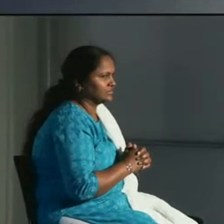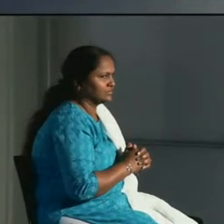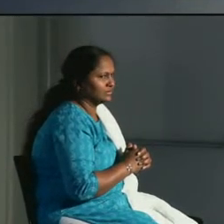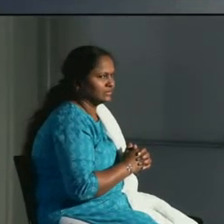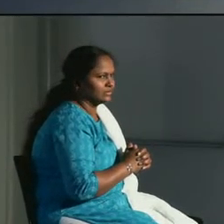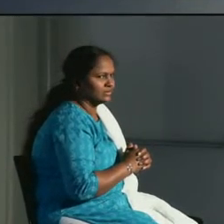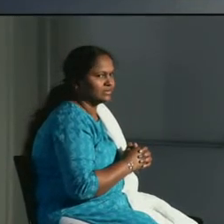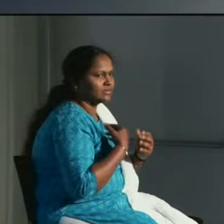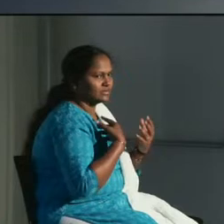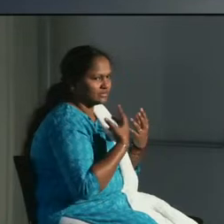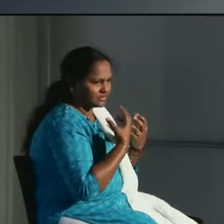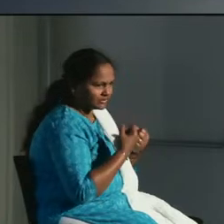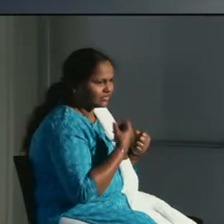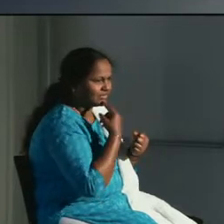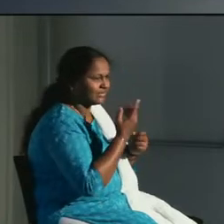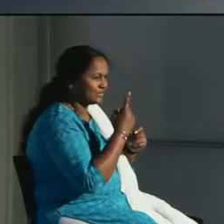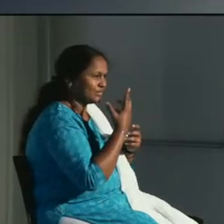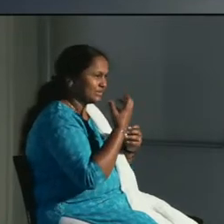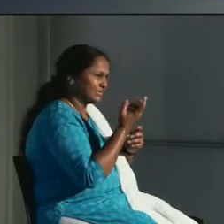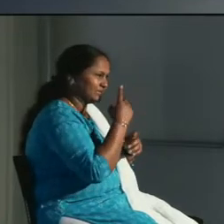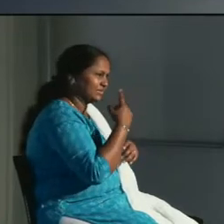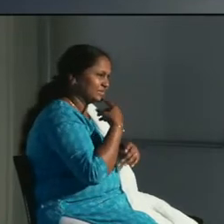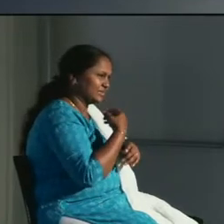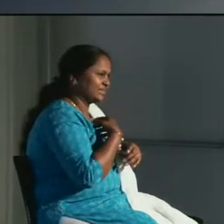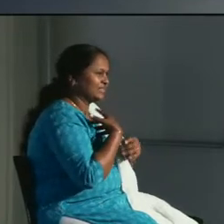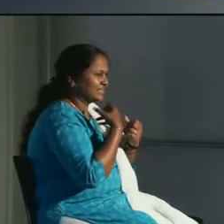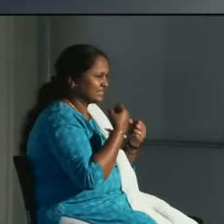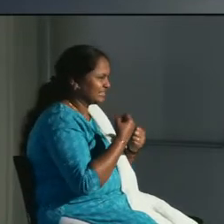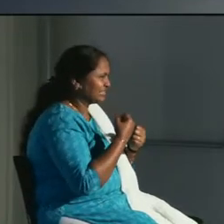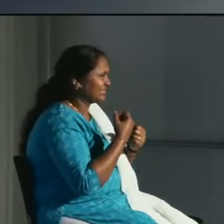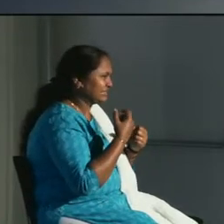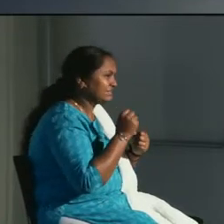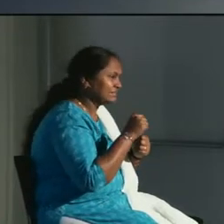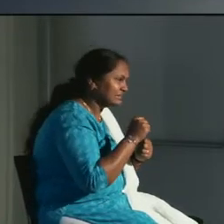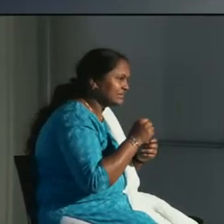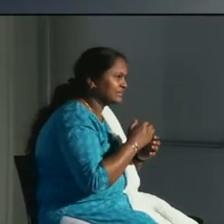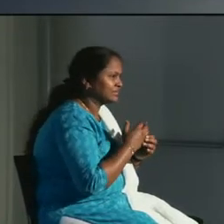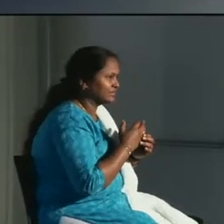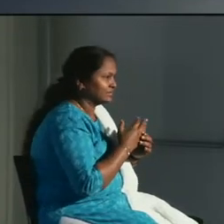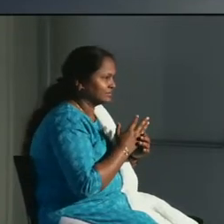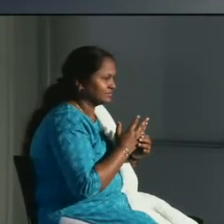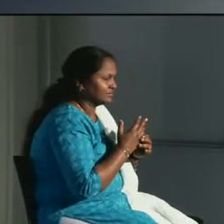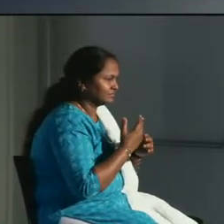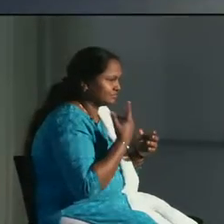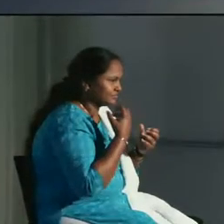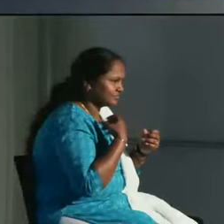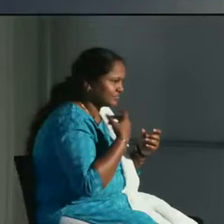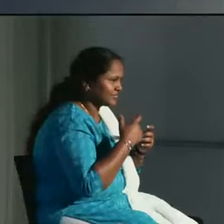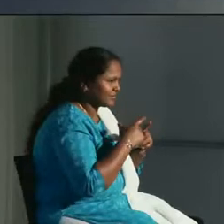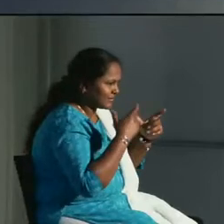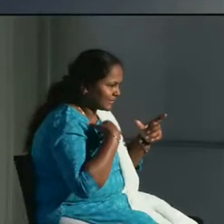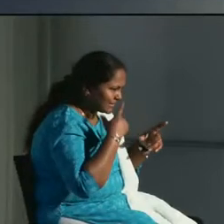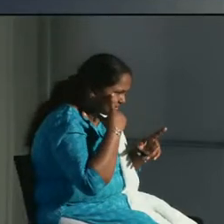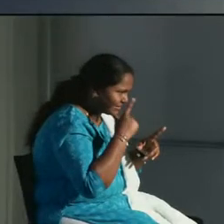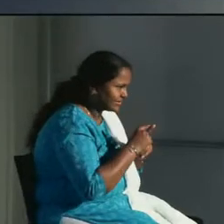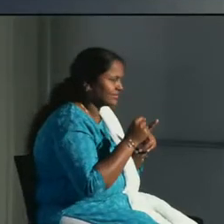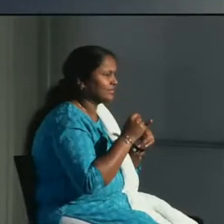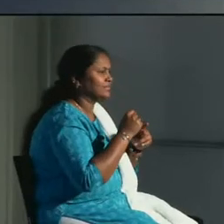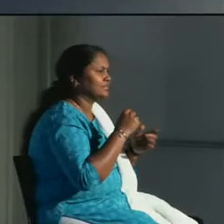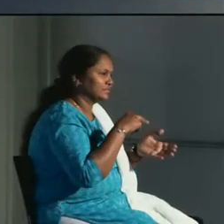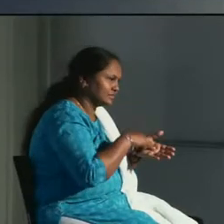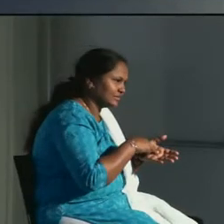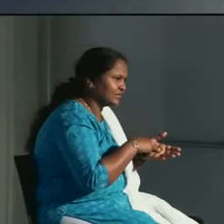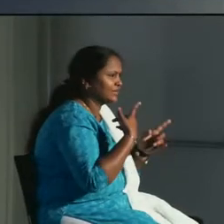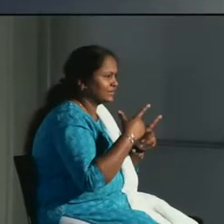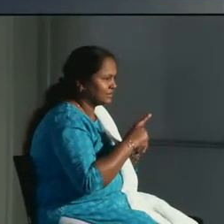our journalist once told me that's a luxury. I'm like, yeah, it is a luxury to be standing outside painting,